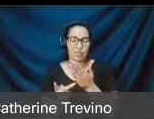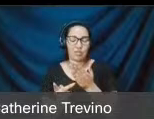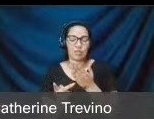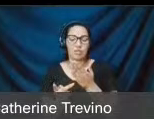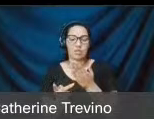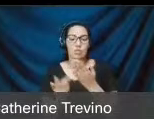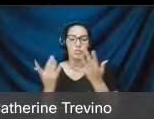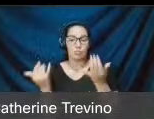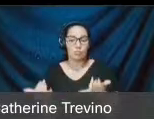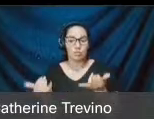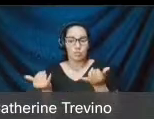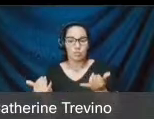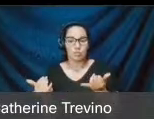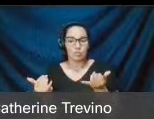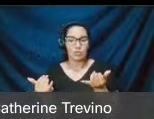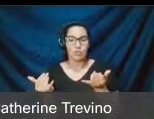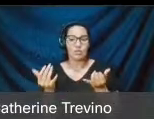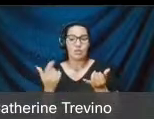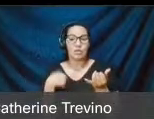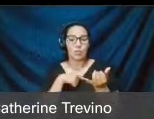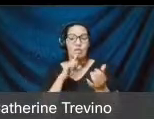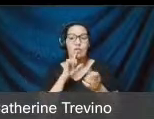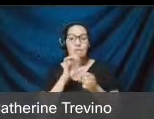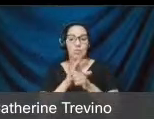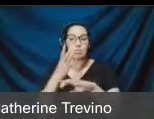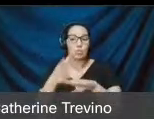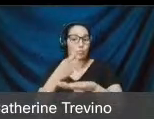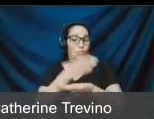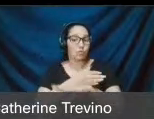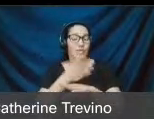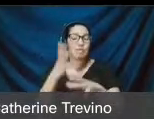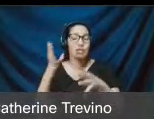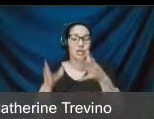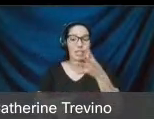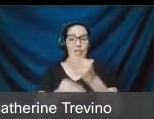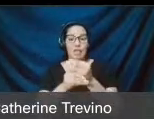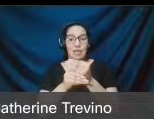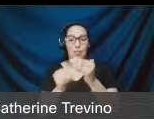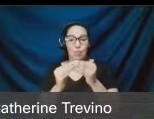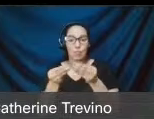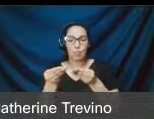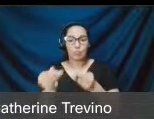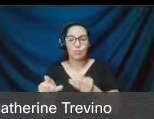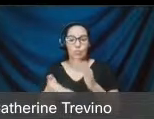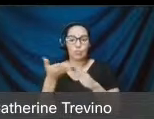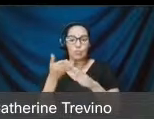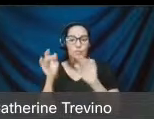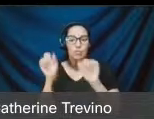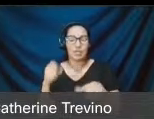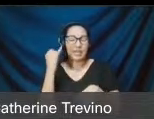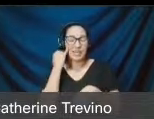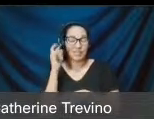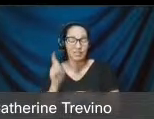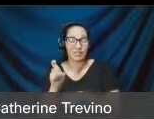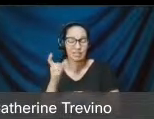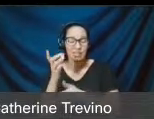this time. And we are committed to improving it and enhancing it. And if needed at some point,